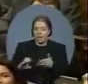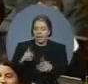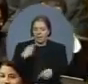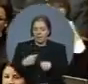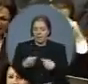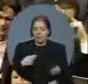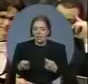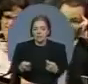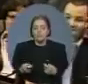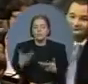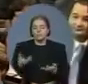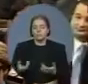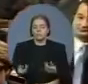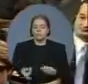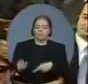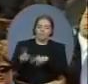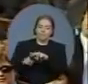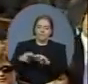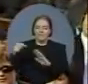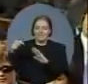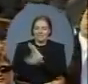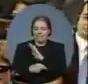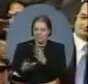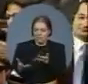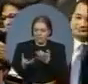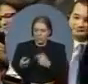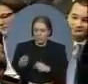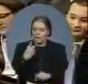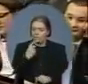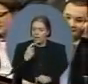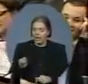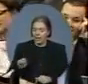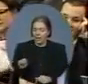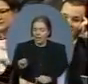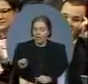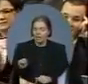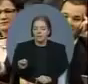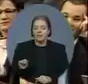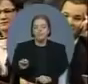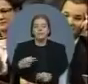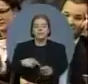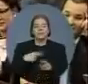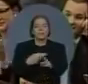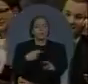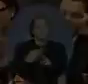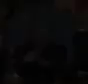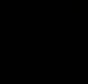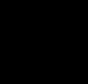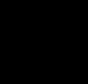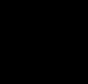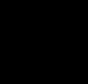A loud group, Mr. Speaker, but also not the party of answers because they don't have an explanation of where the money is going to come